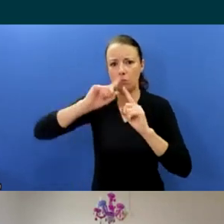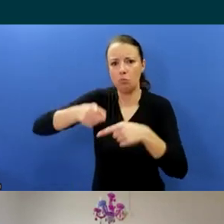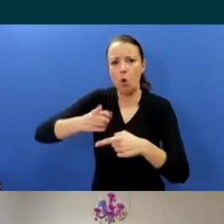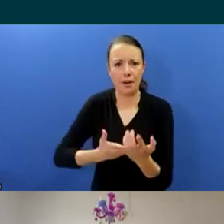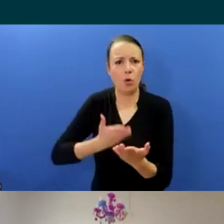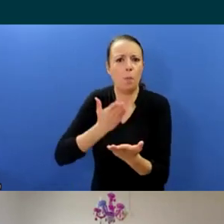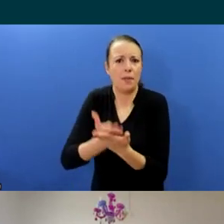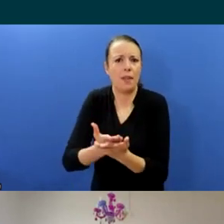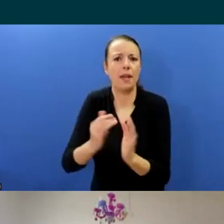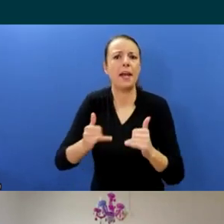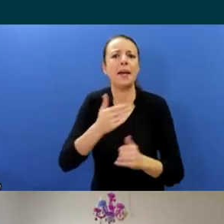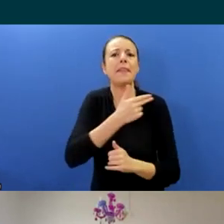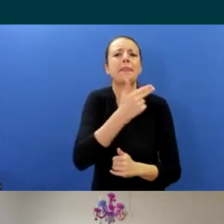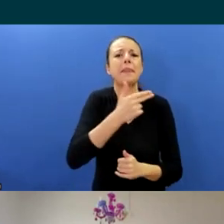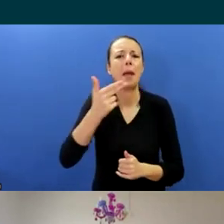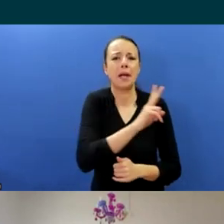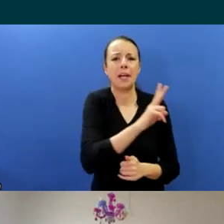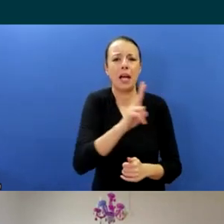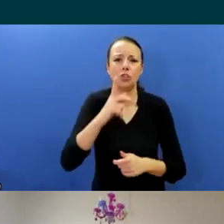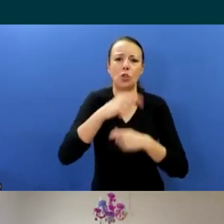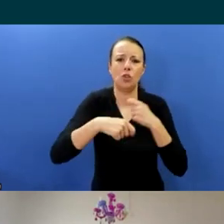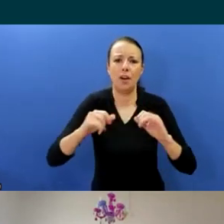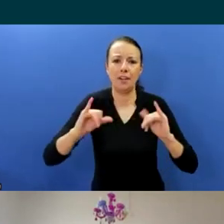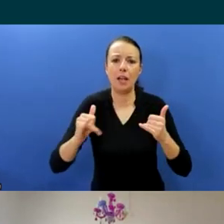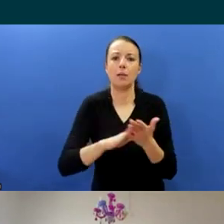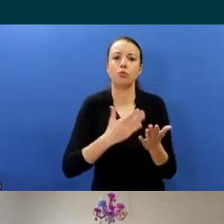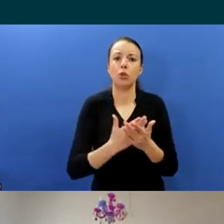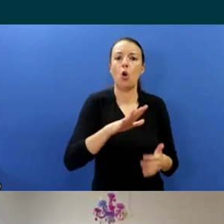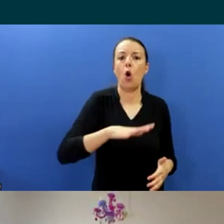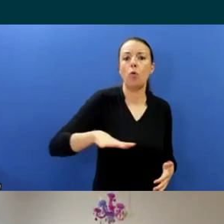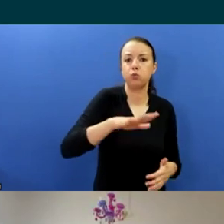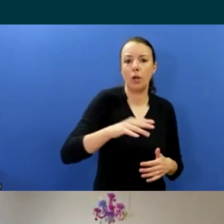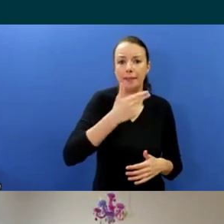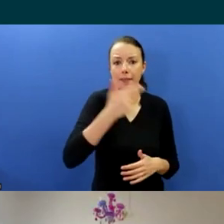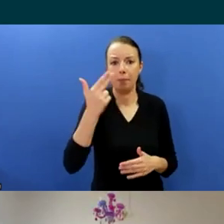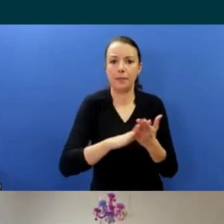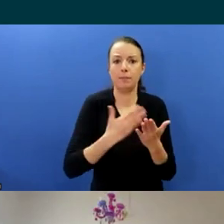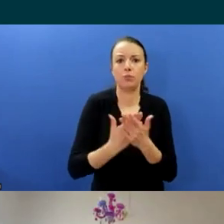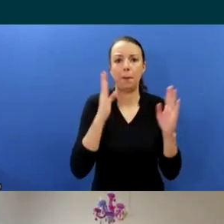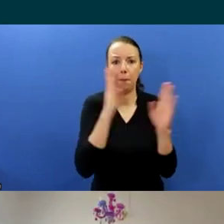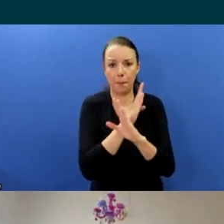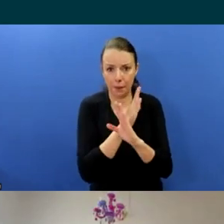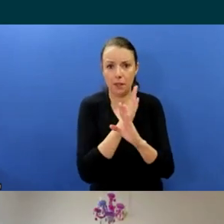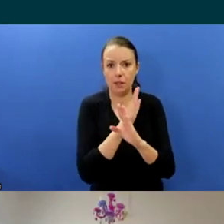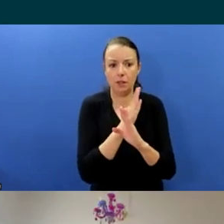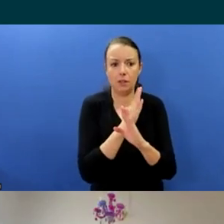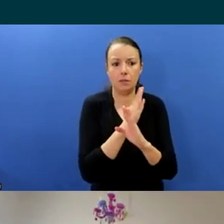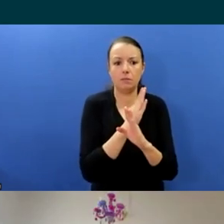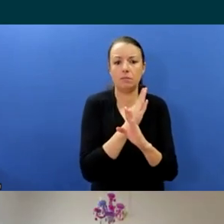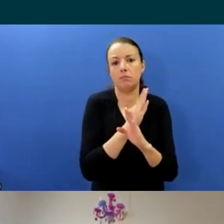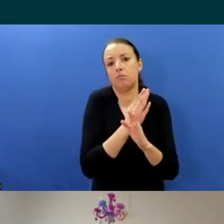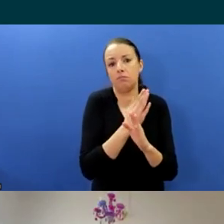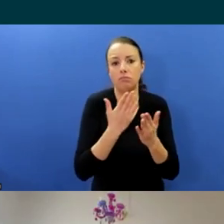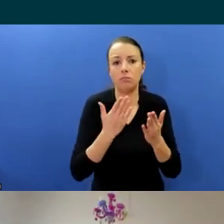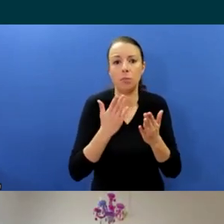thematic area, which is global, like climate, and you have thematic areas, which can be mobility, heating